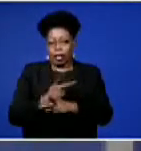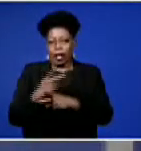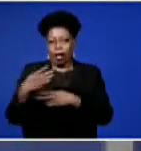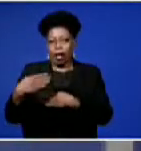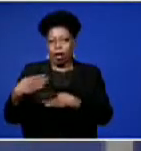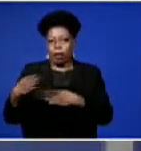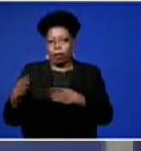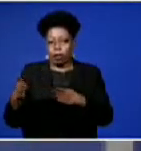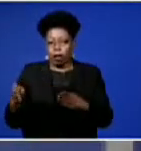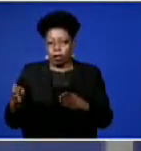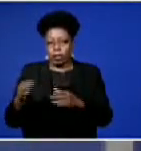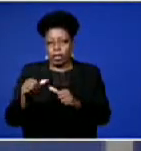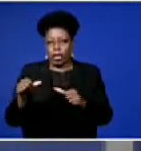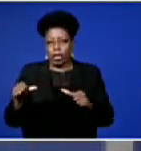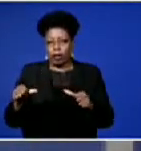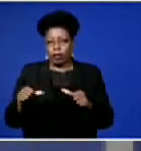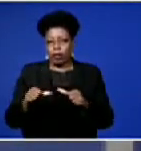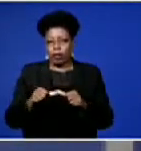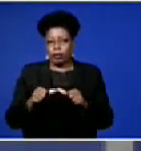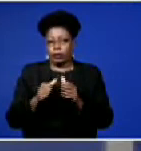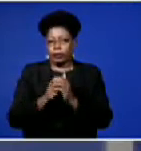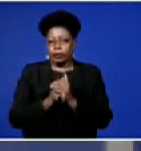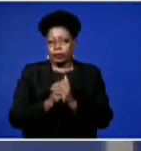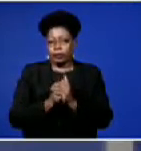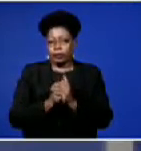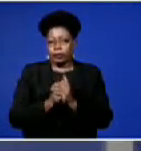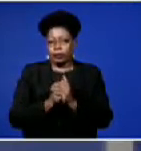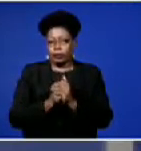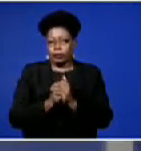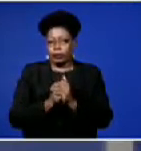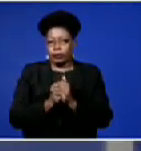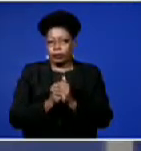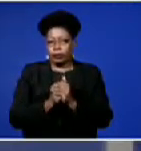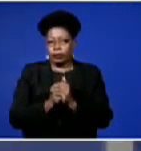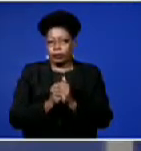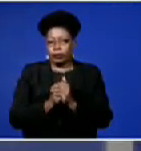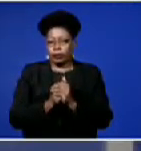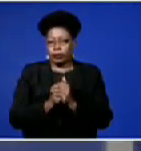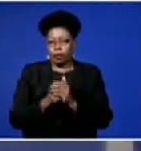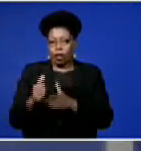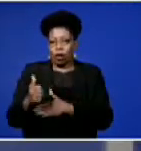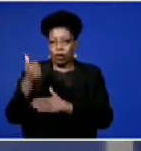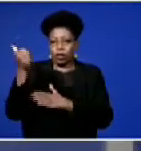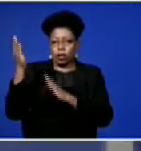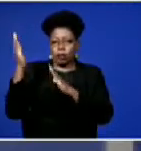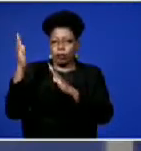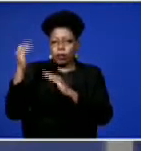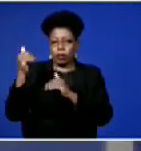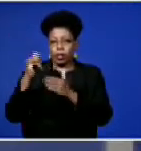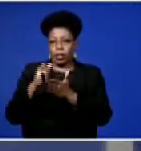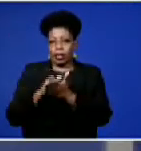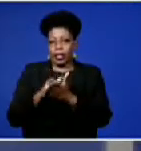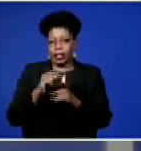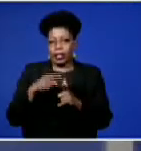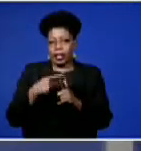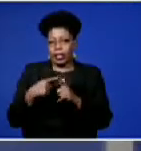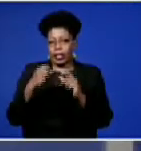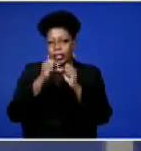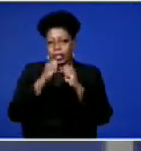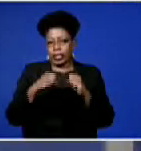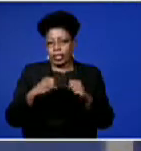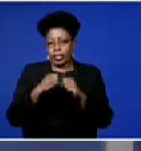Royal Bahamas Police Force to investigate a possible compromise in security. PHA officials anticipate the chiller system's manufacturing